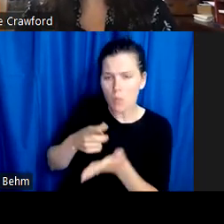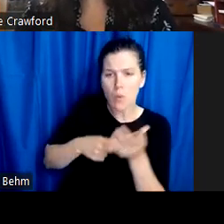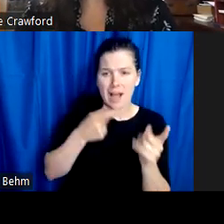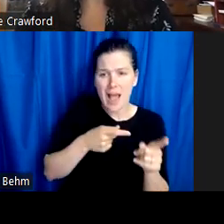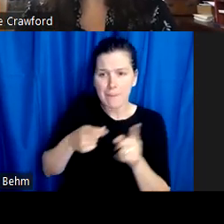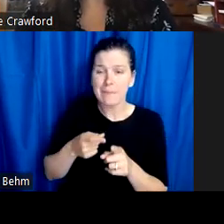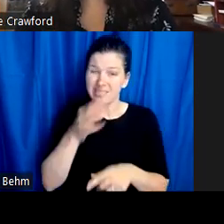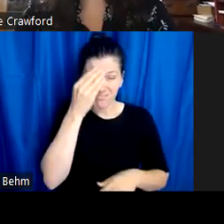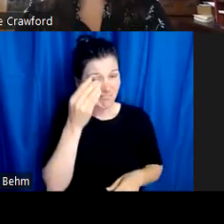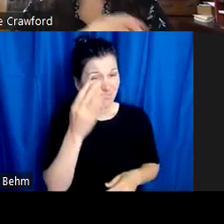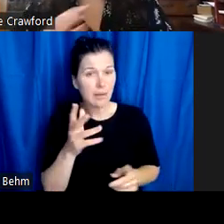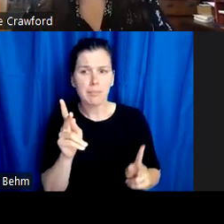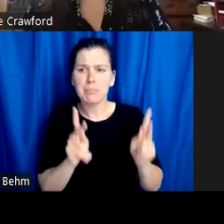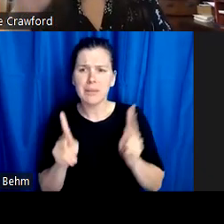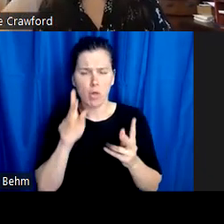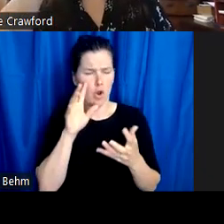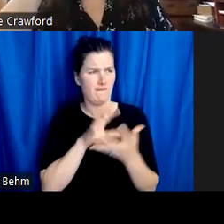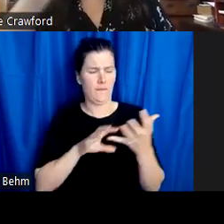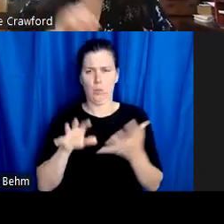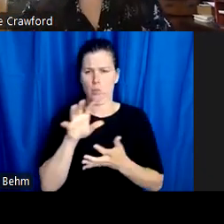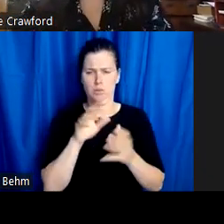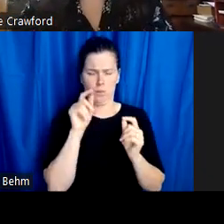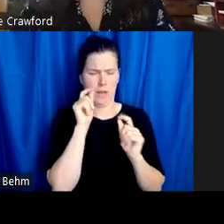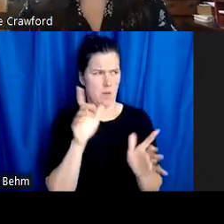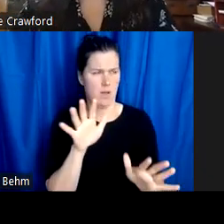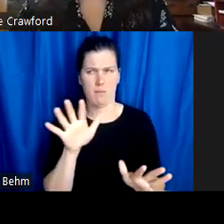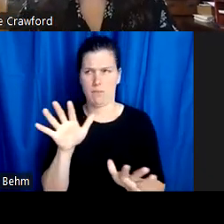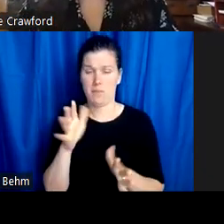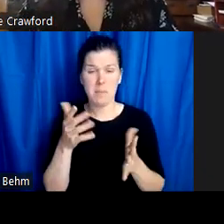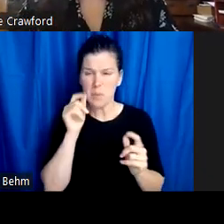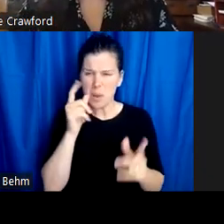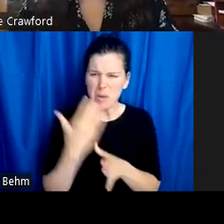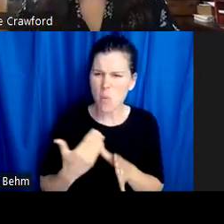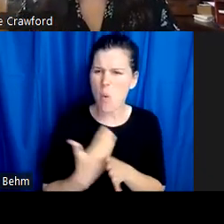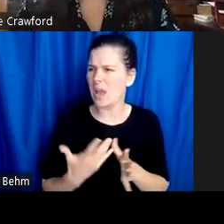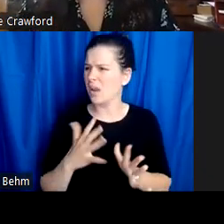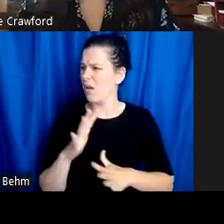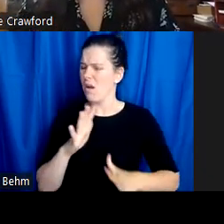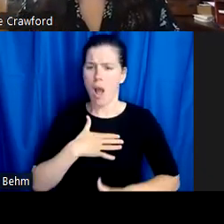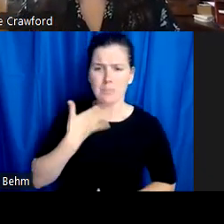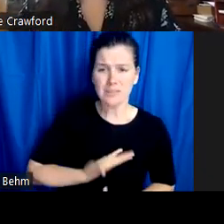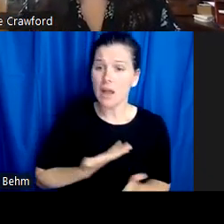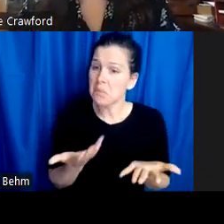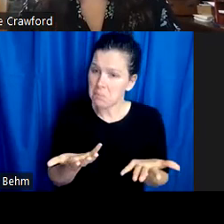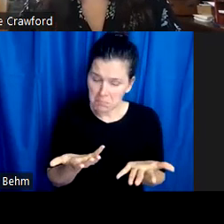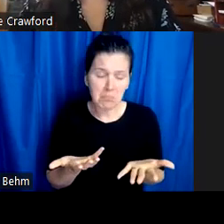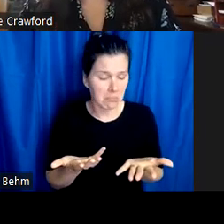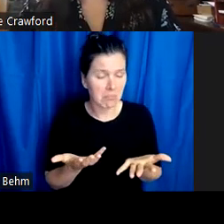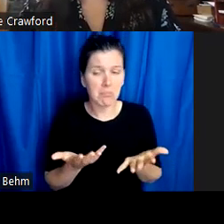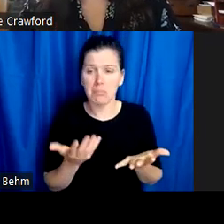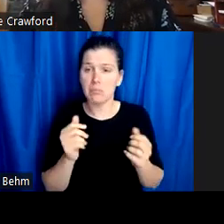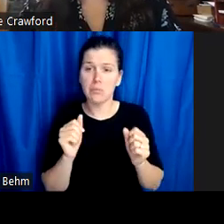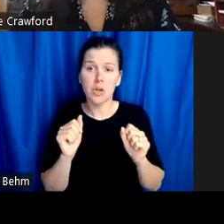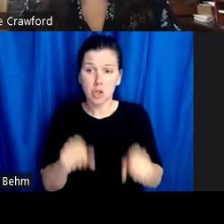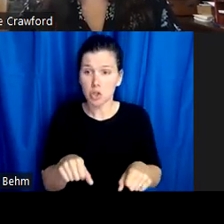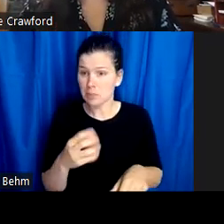very confused when they wake up. They may wake up agitated or upset, and could be very